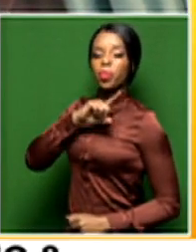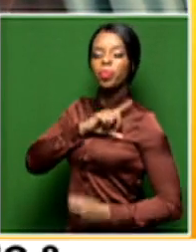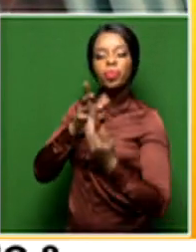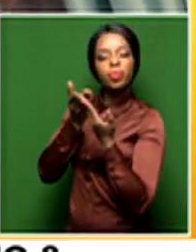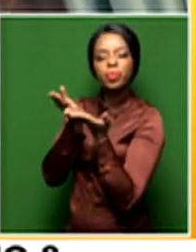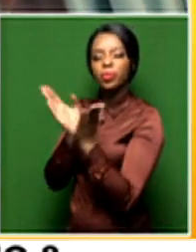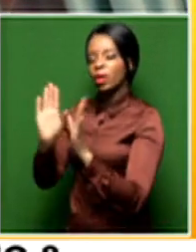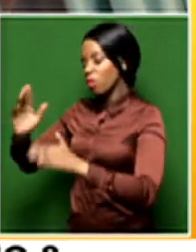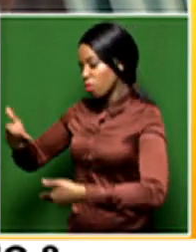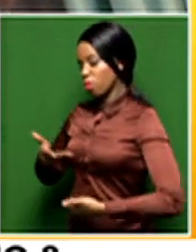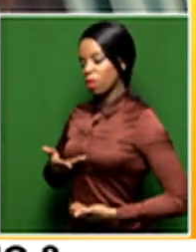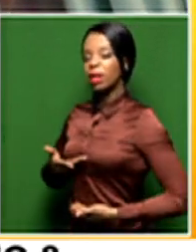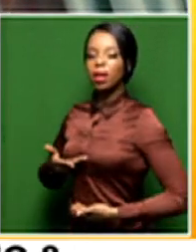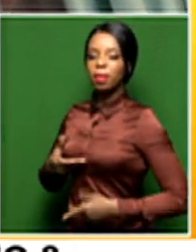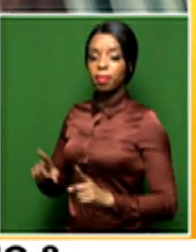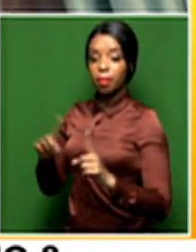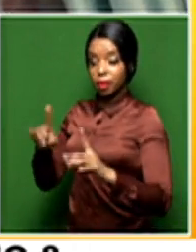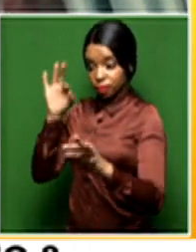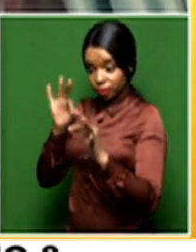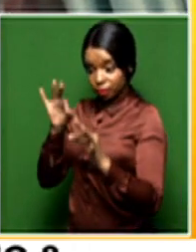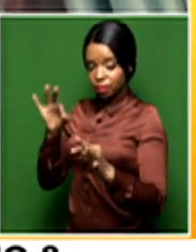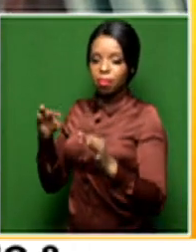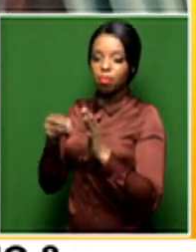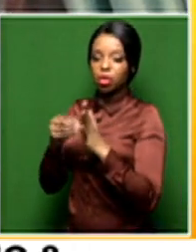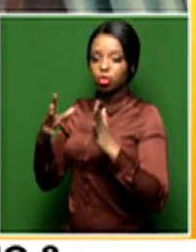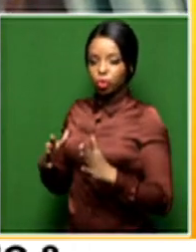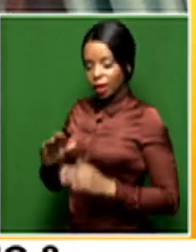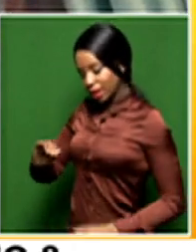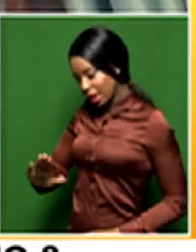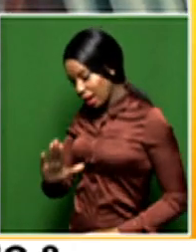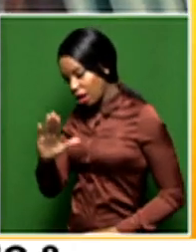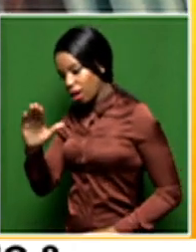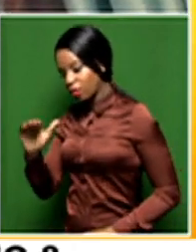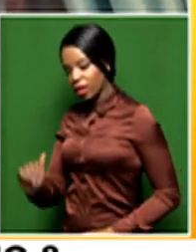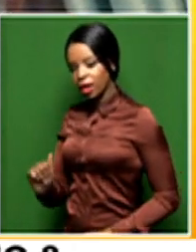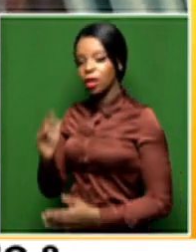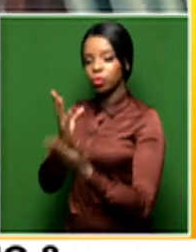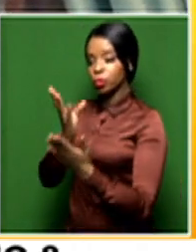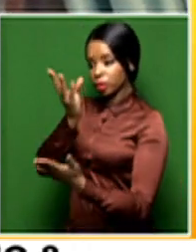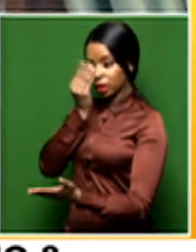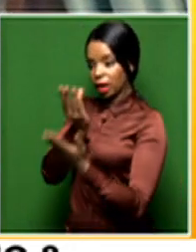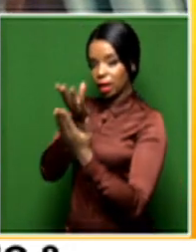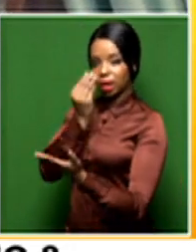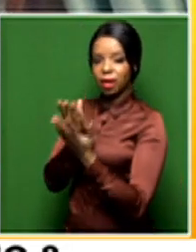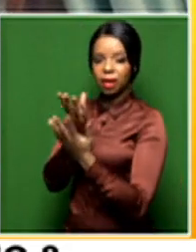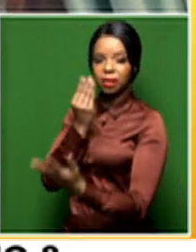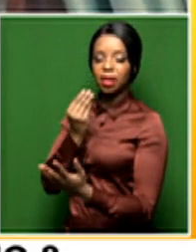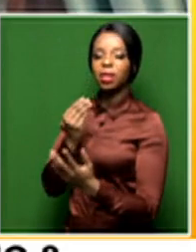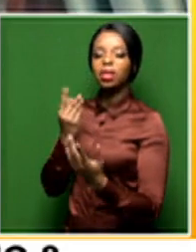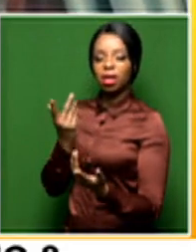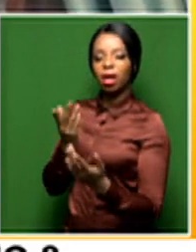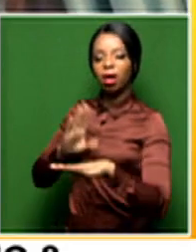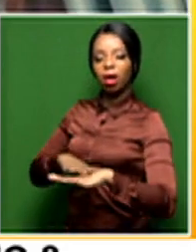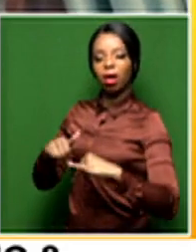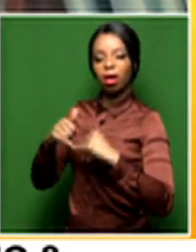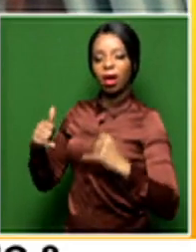welcome, but it's particularly for students across the continent to study remotely, and that's an important part. It's the